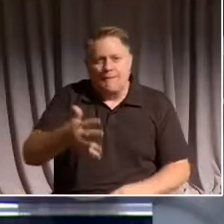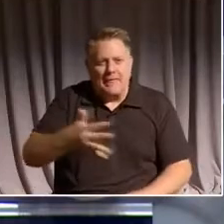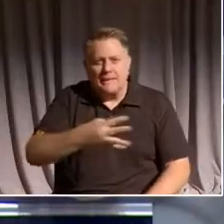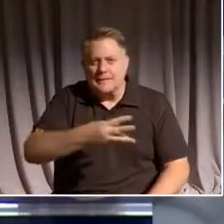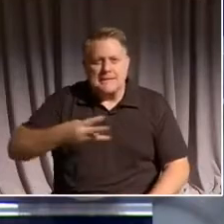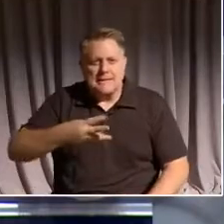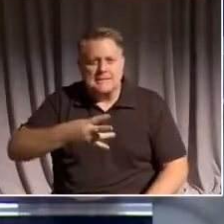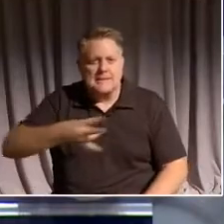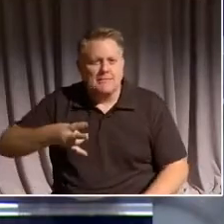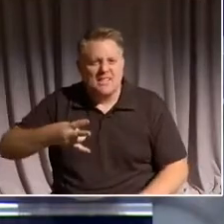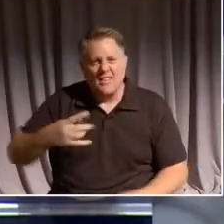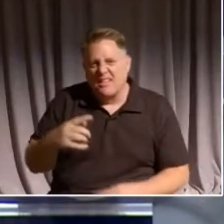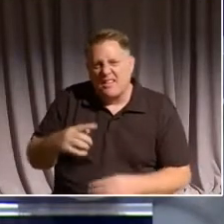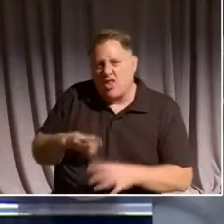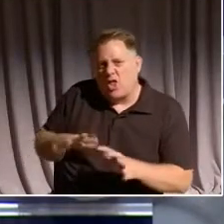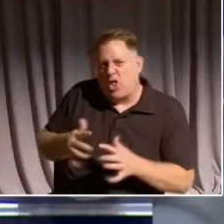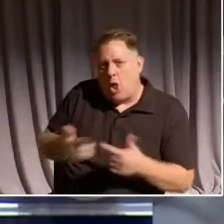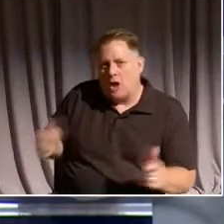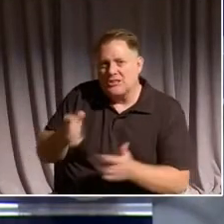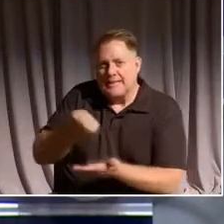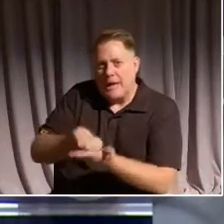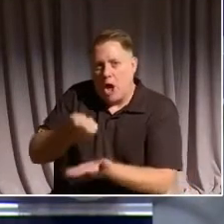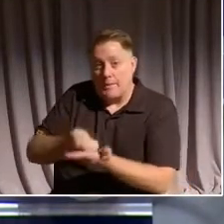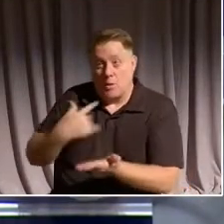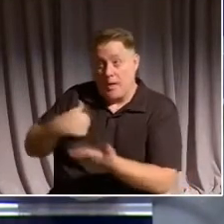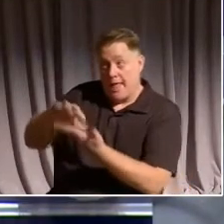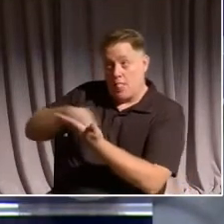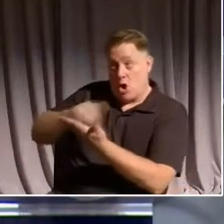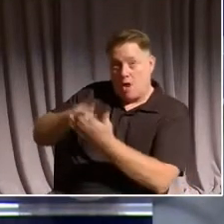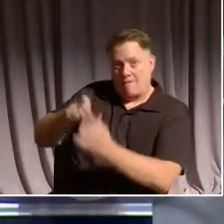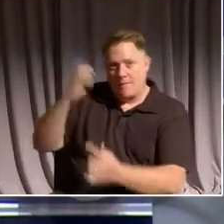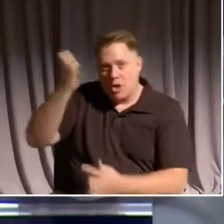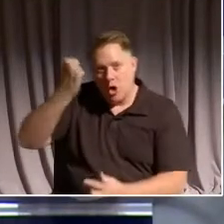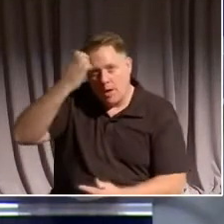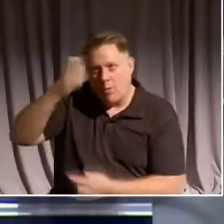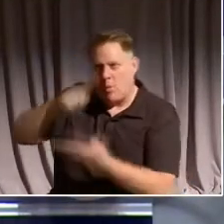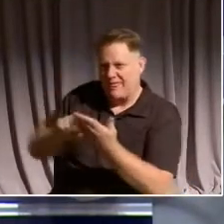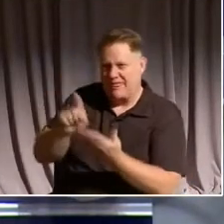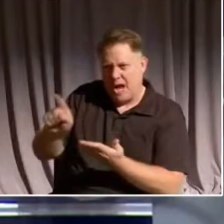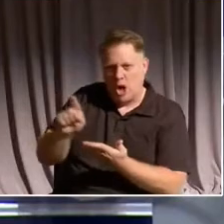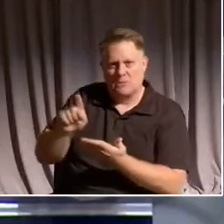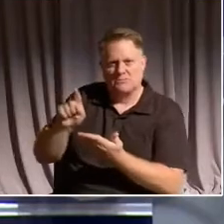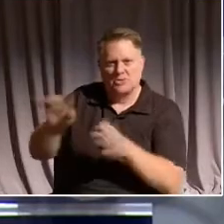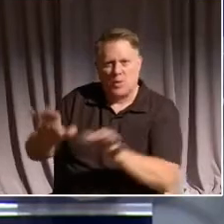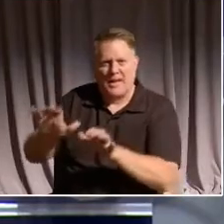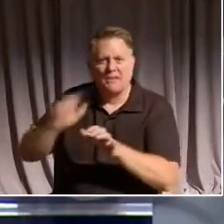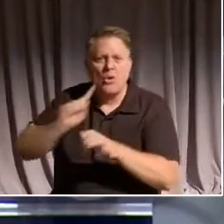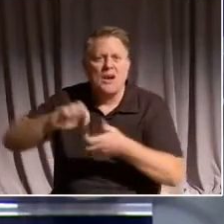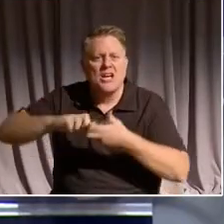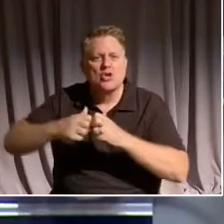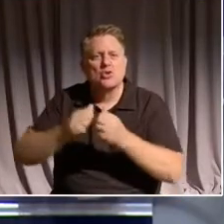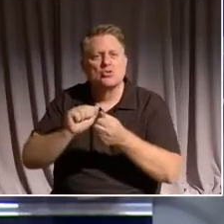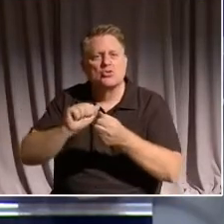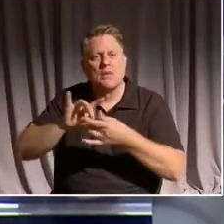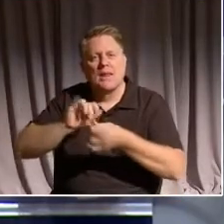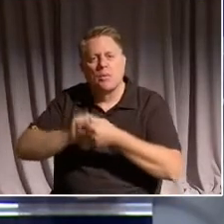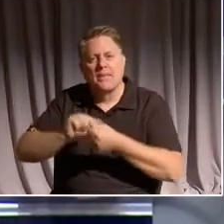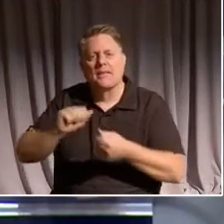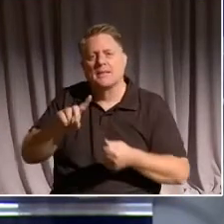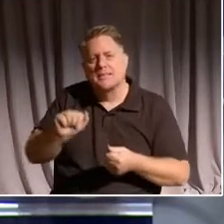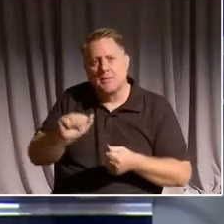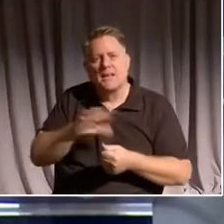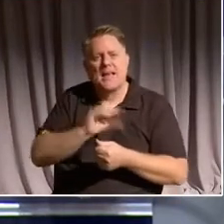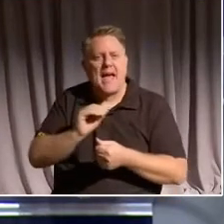can be learning from what people are doing in Europe on both issues for disability inclusion and